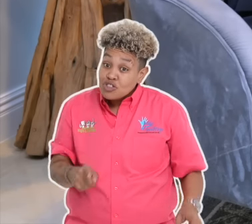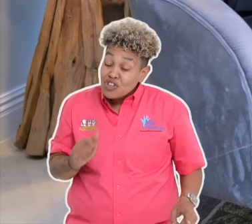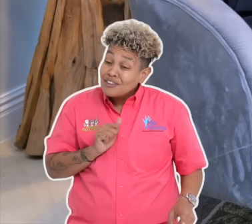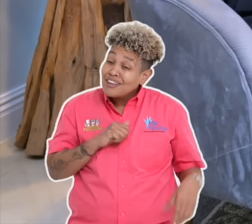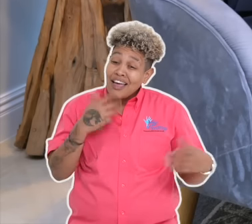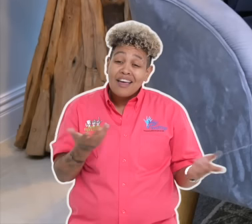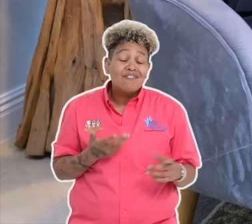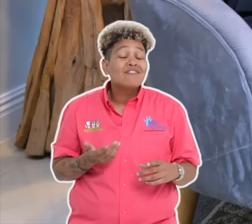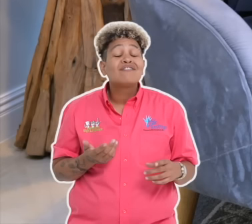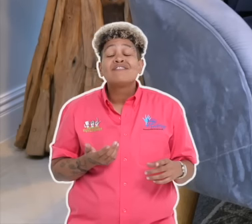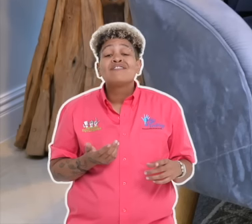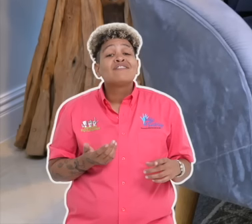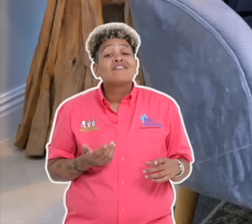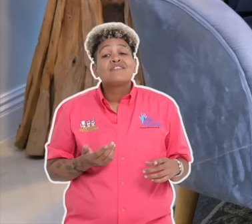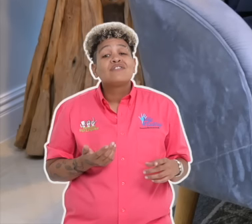result,